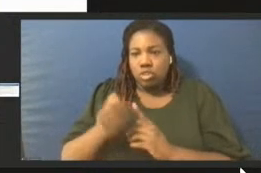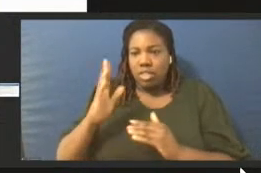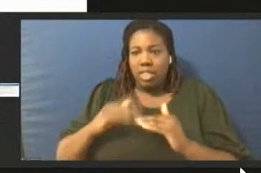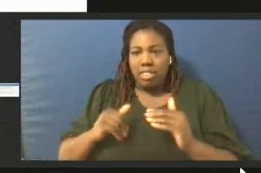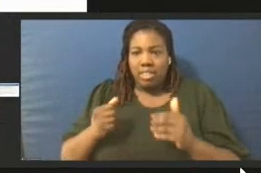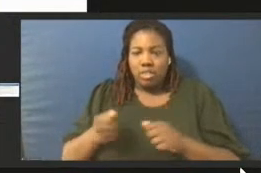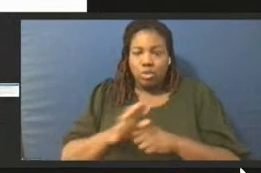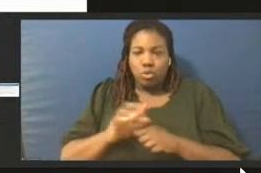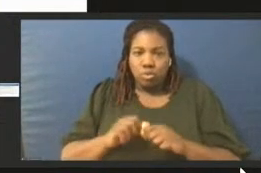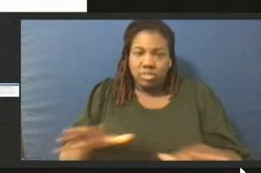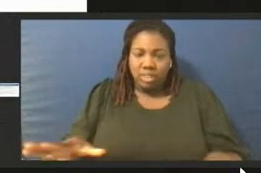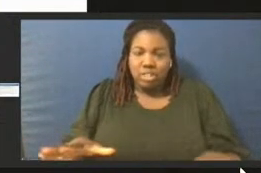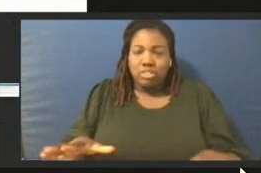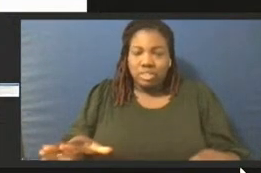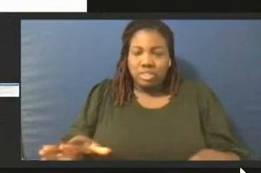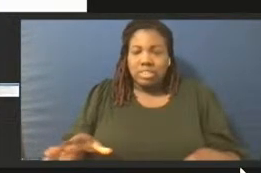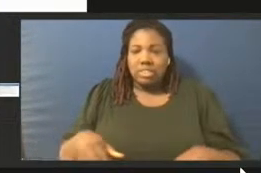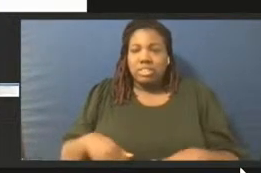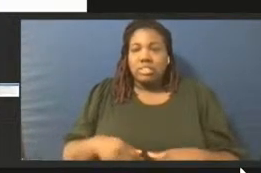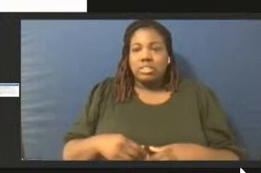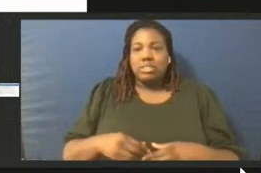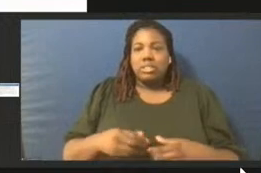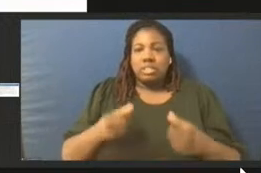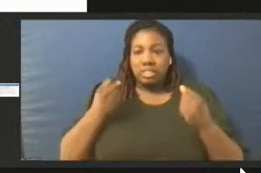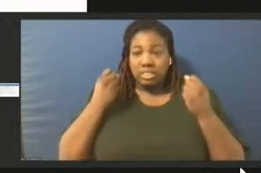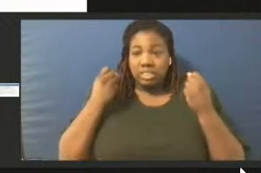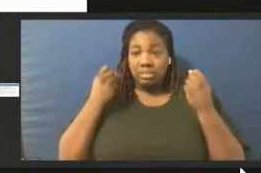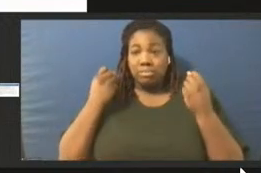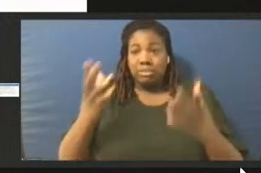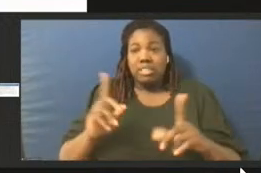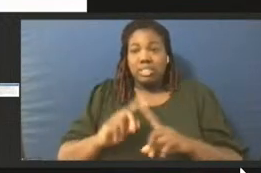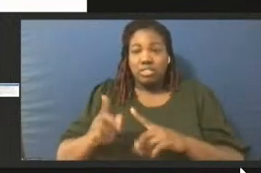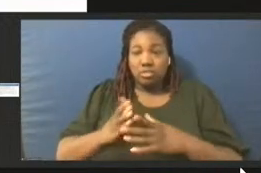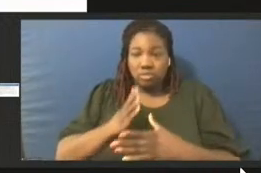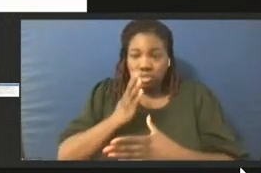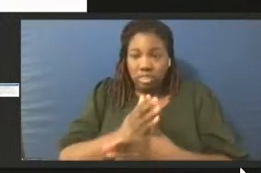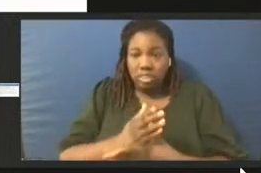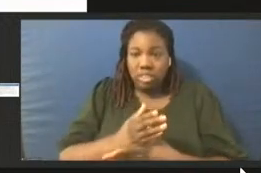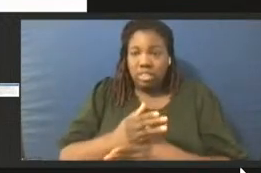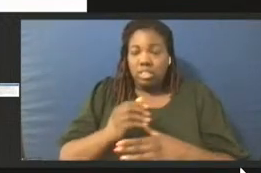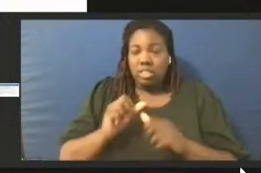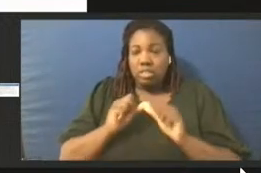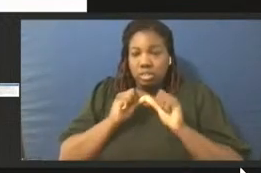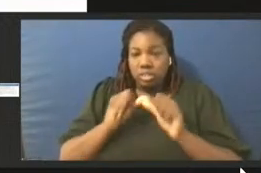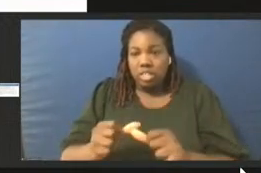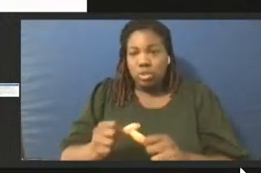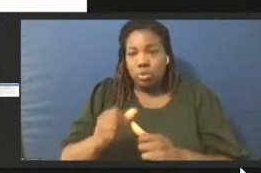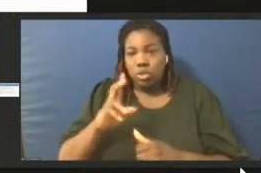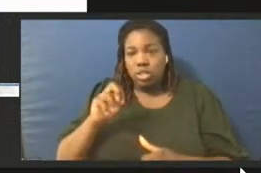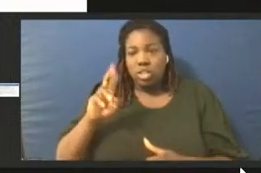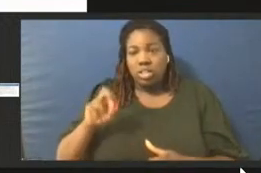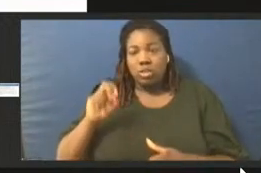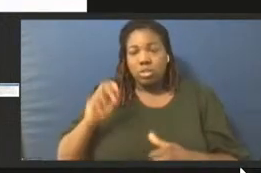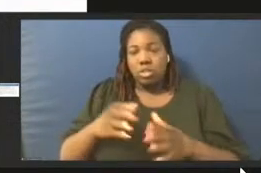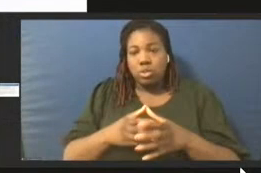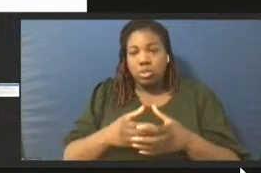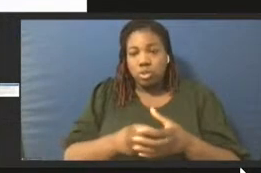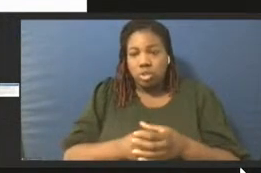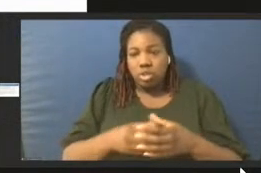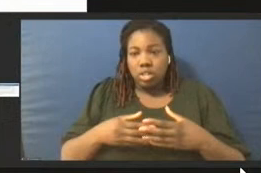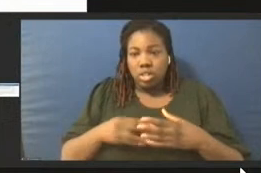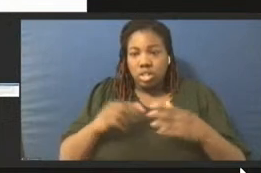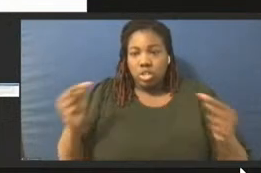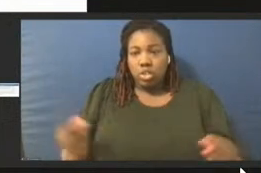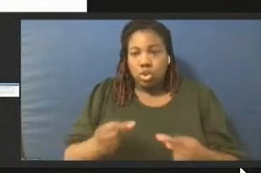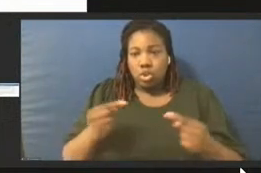pandemic. We're proposing several interventions that improve the continuity of care. We need to expand the effective harm reduction initiatives for